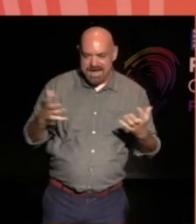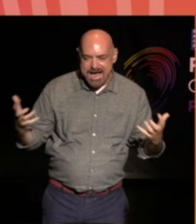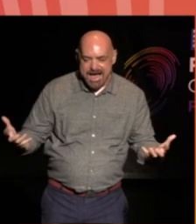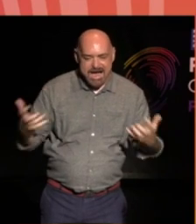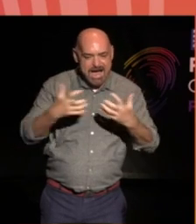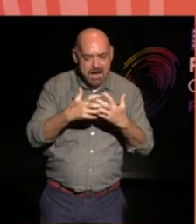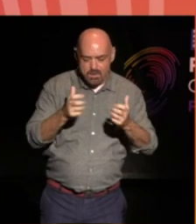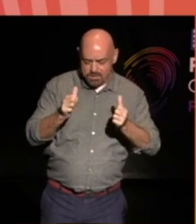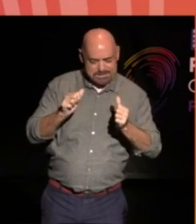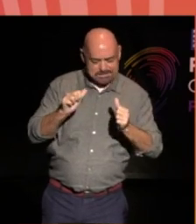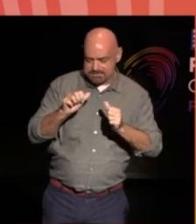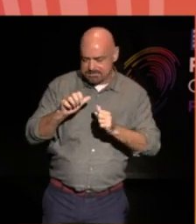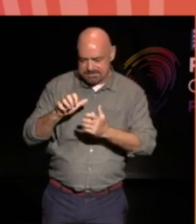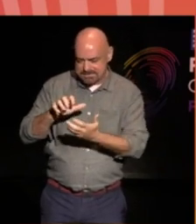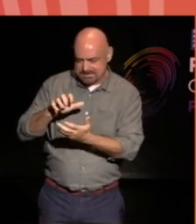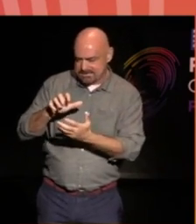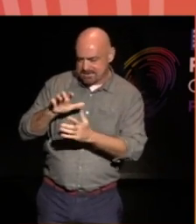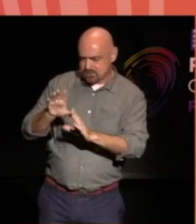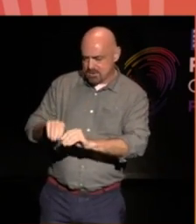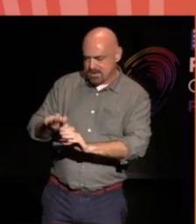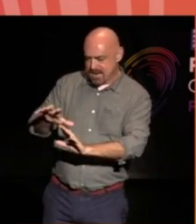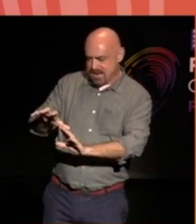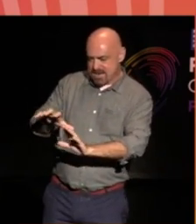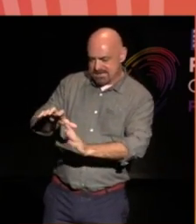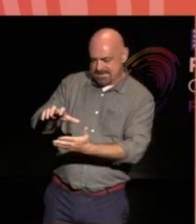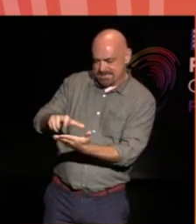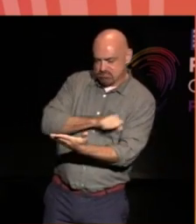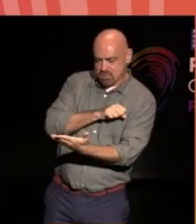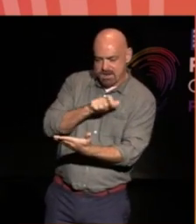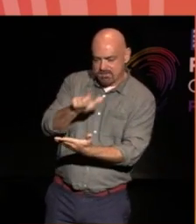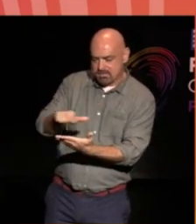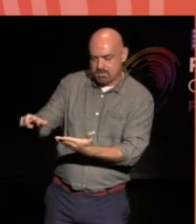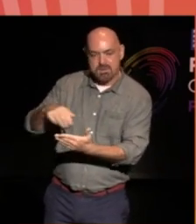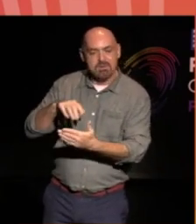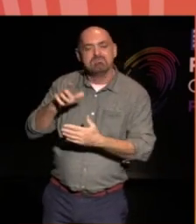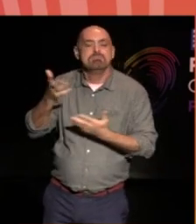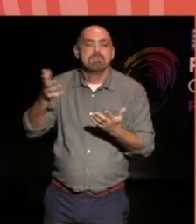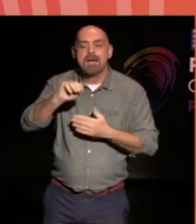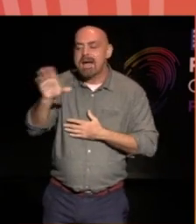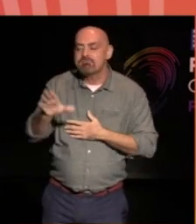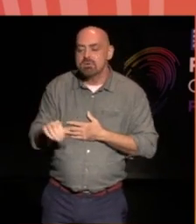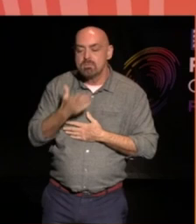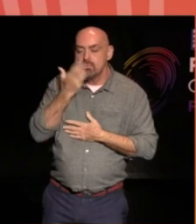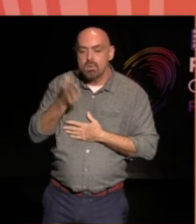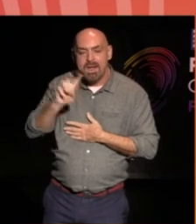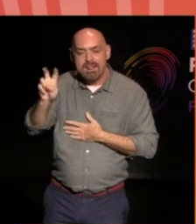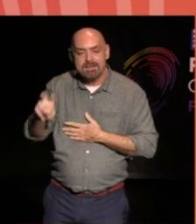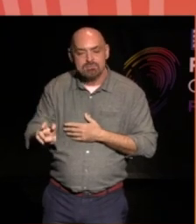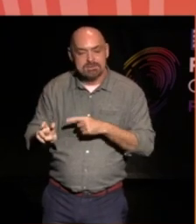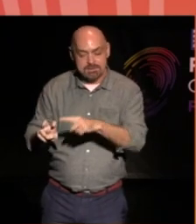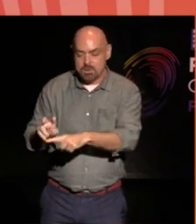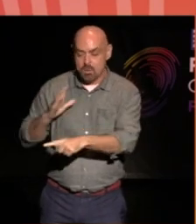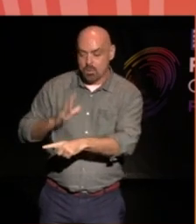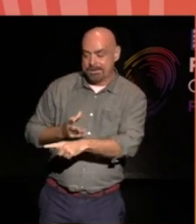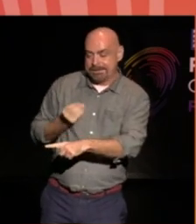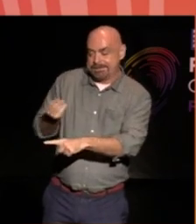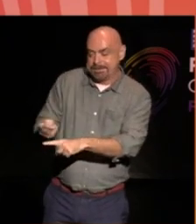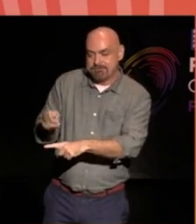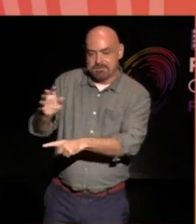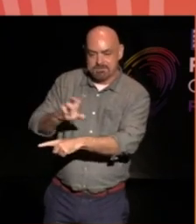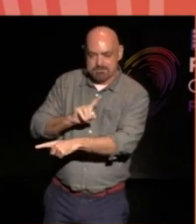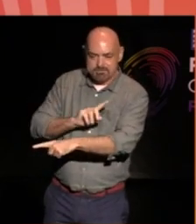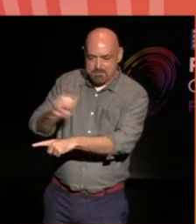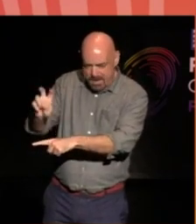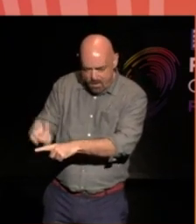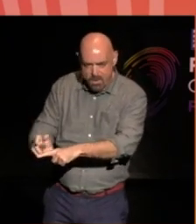avoid depriving, for example, hundreds of millions of people in Africa of electricity? Because we need to give them power, we need to give